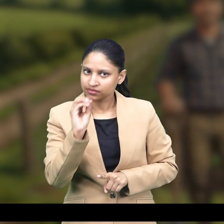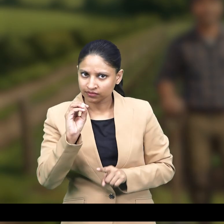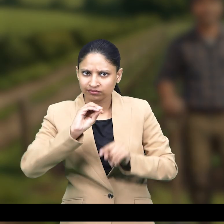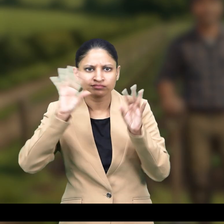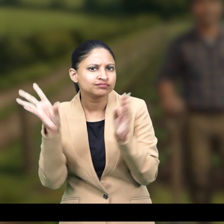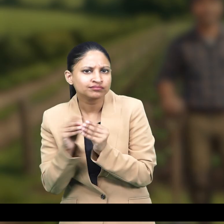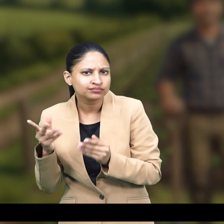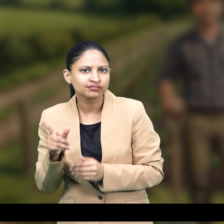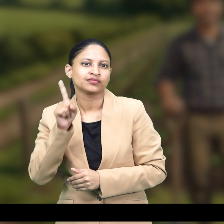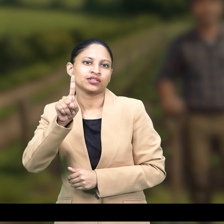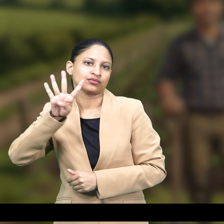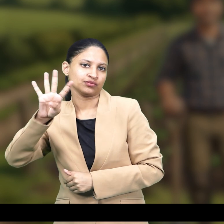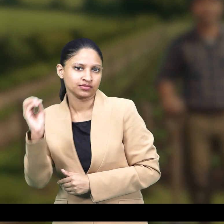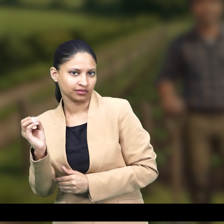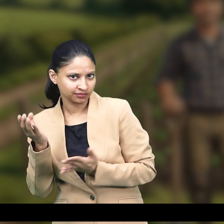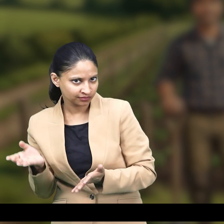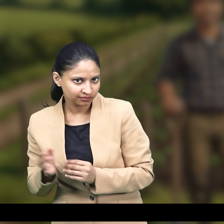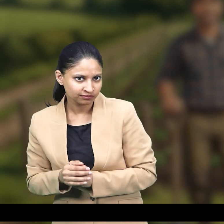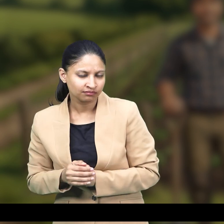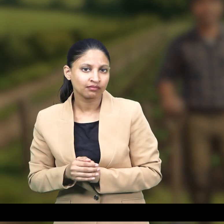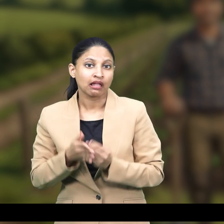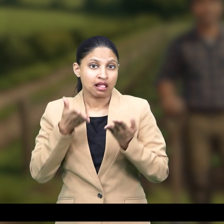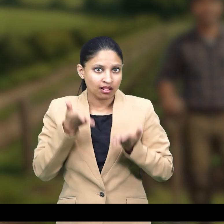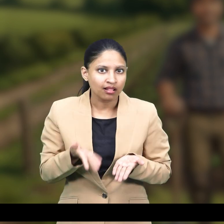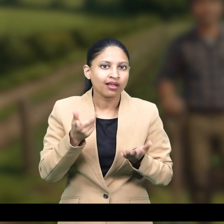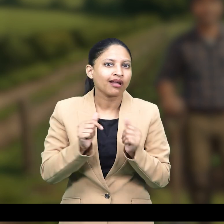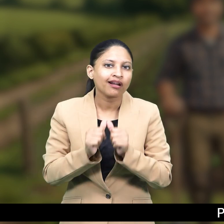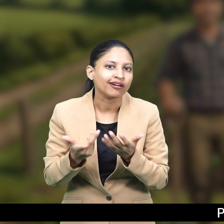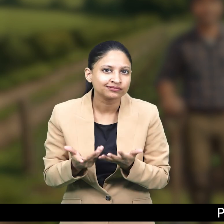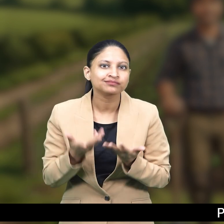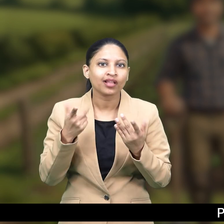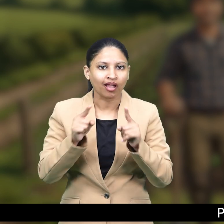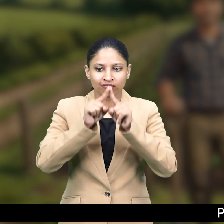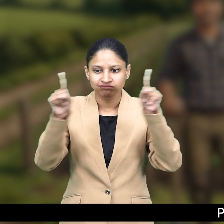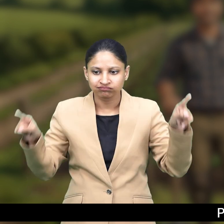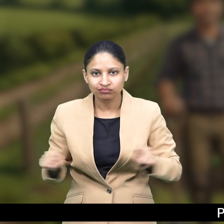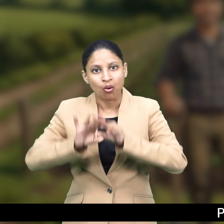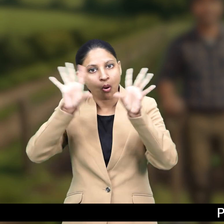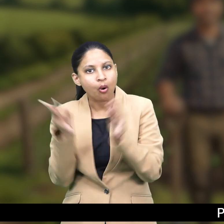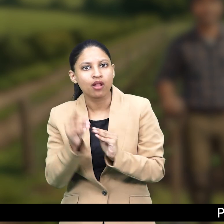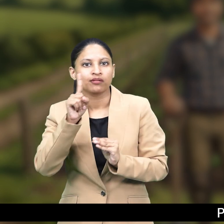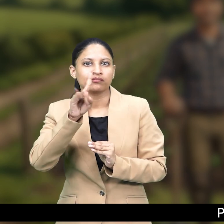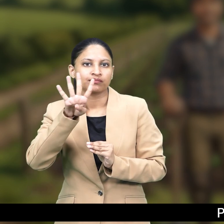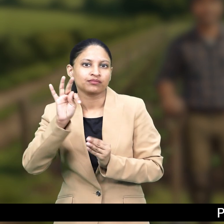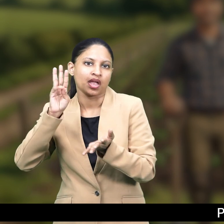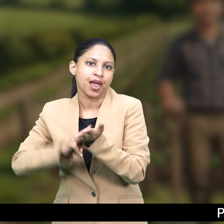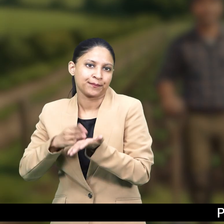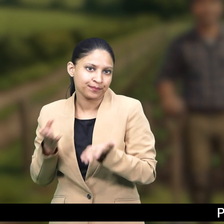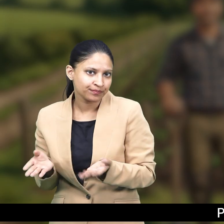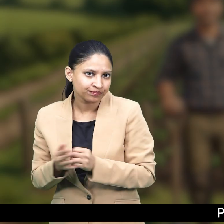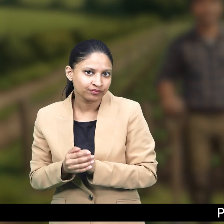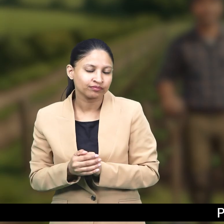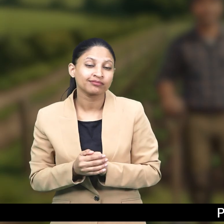into 70 is equal to 140. Perimeter is equal to 140